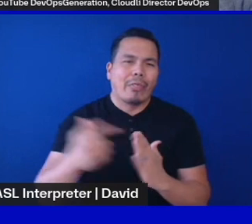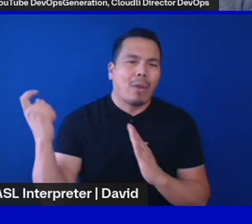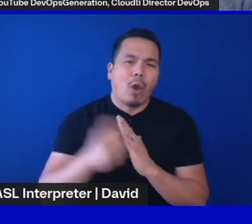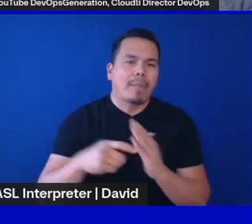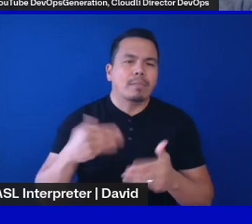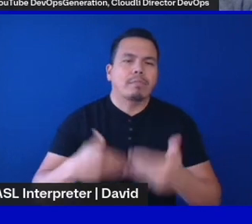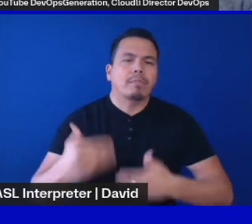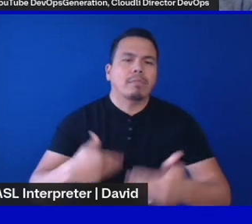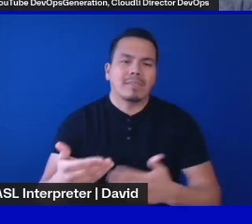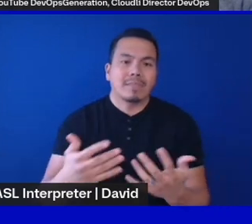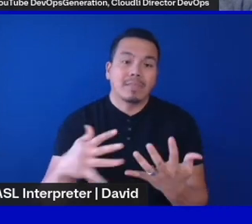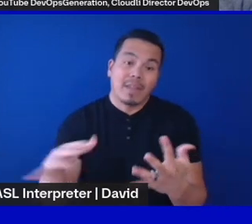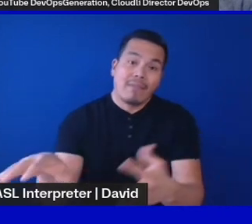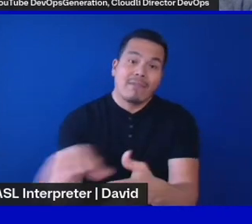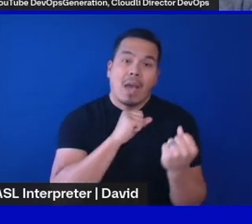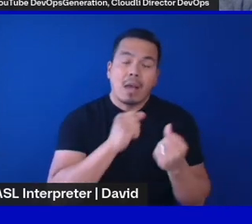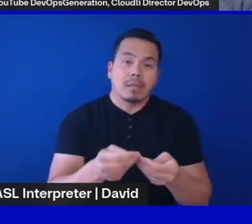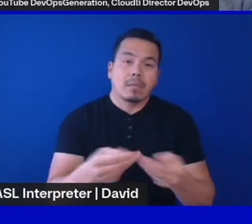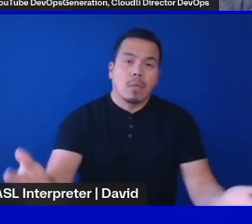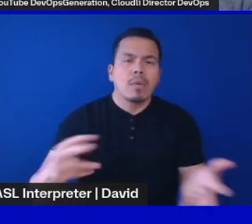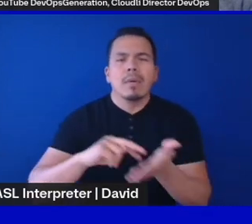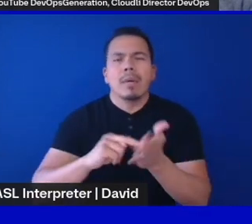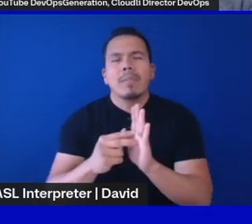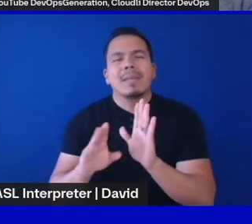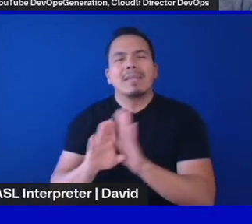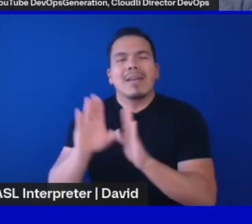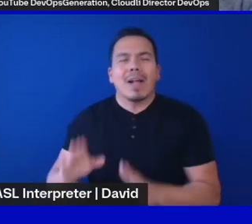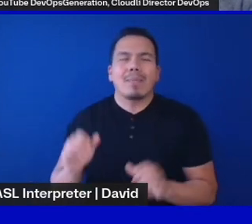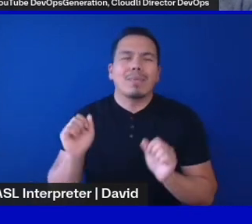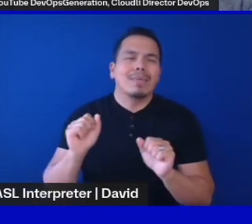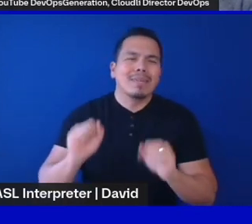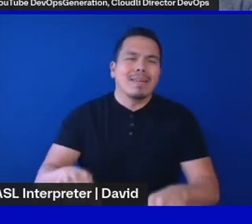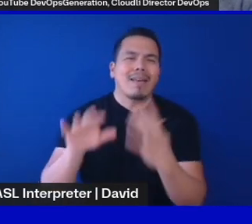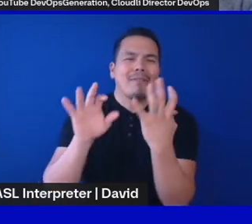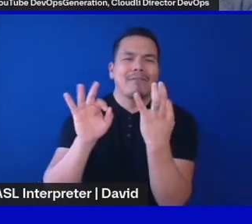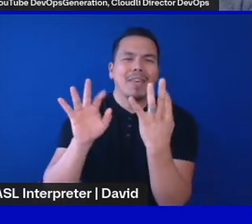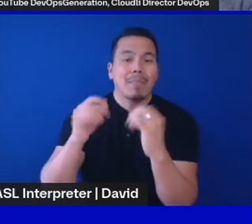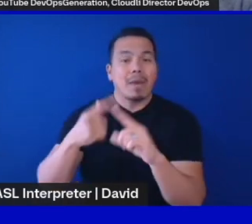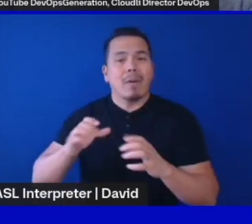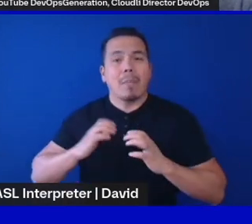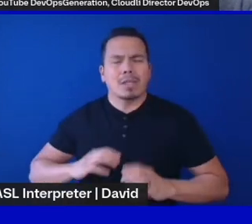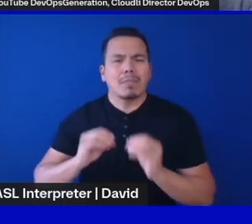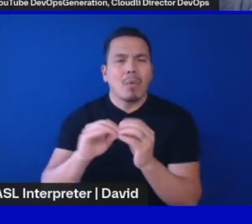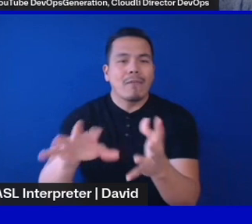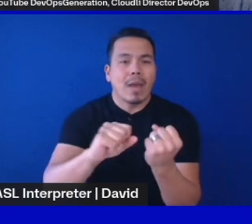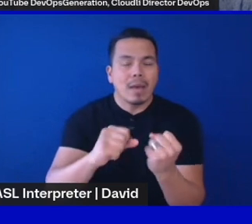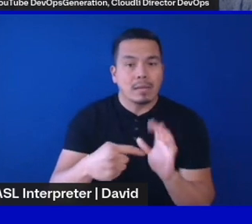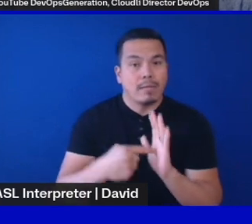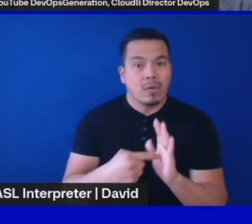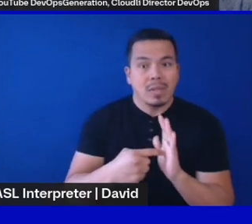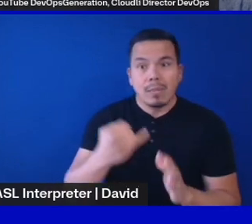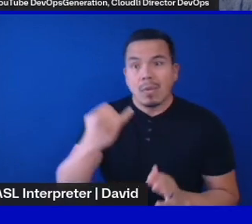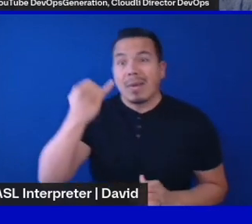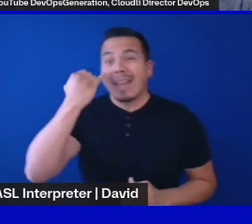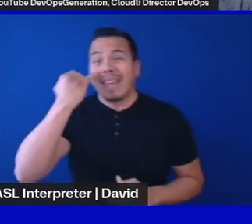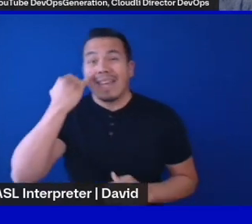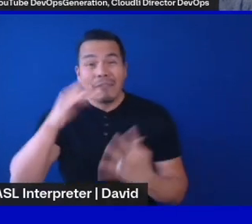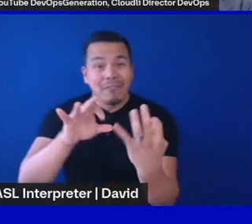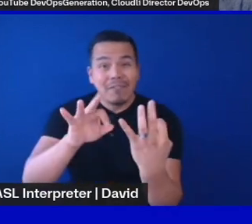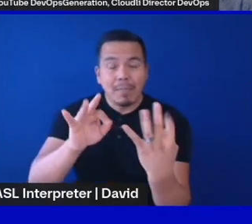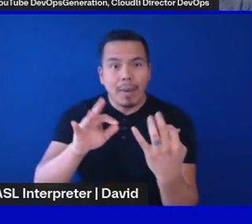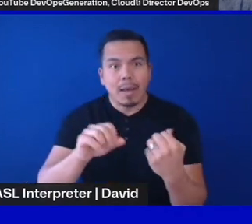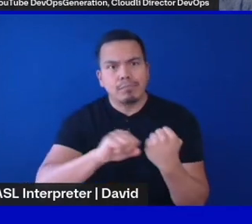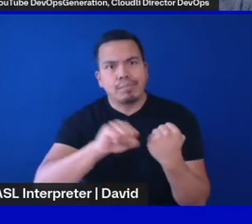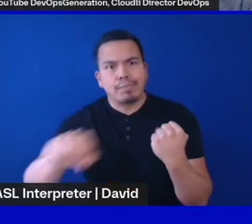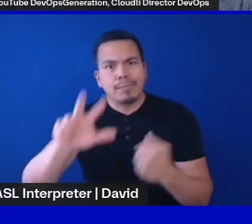so faster deployments means developers can get feedback from the customers faster. If it takes 3 months to get feedback, well, the developer's probably